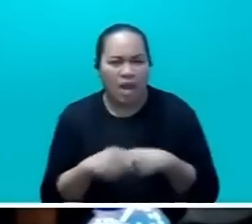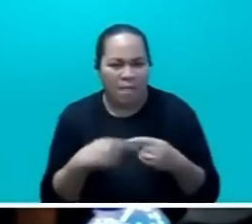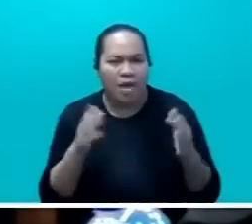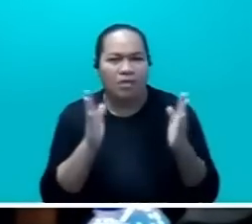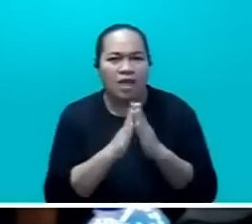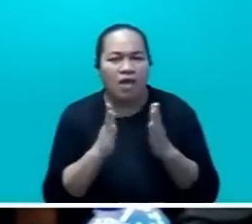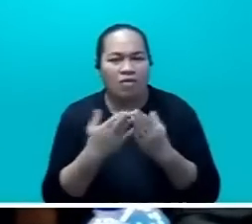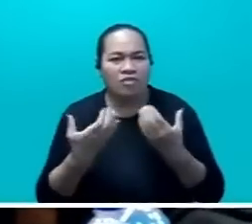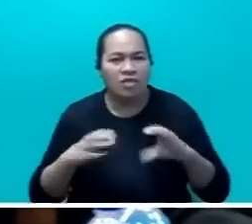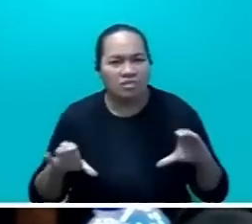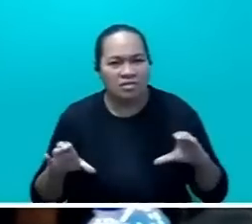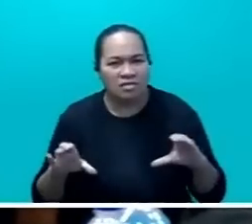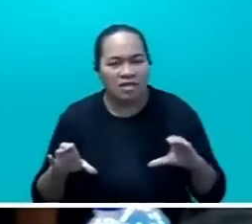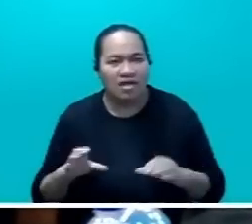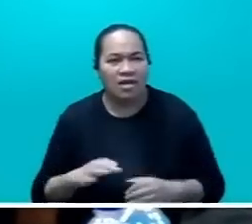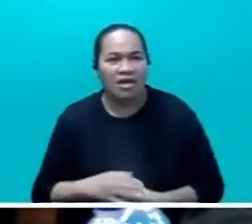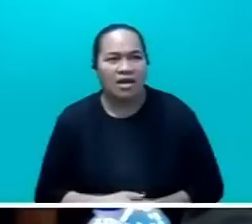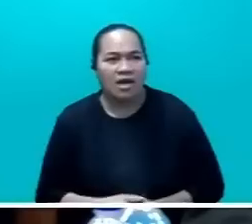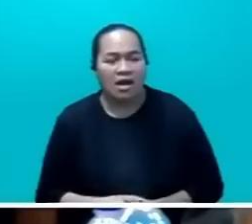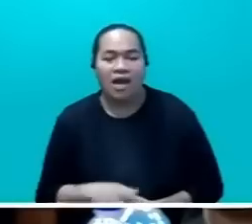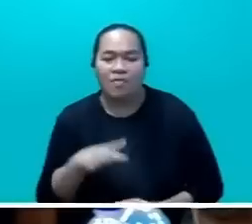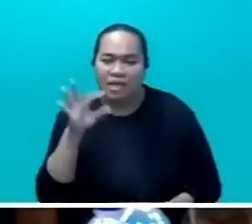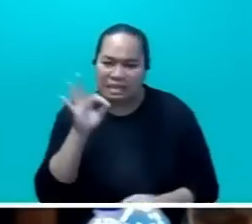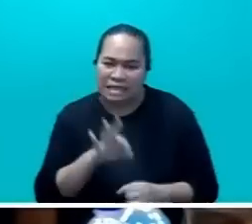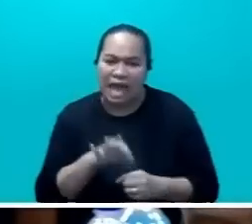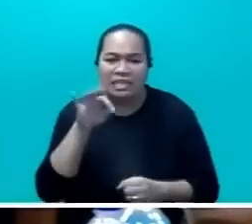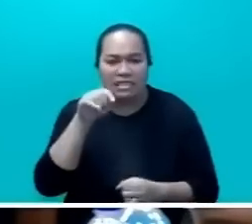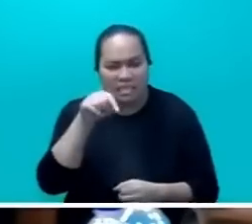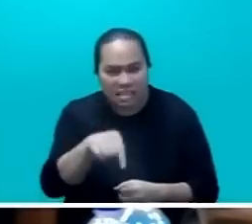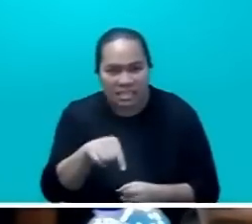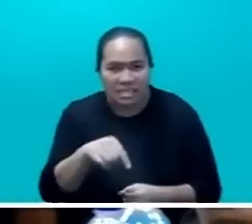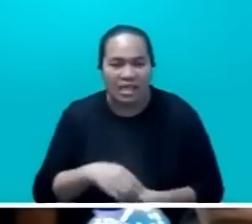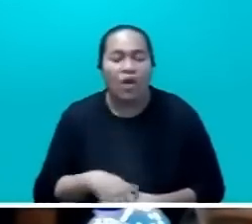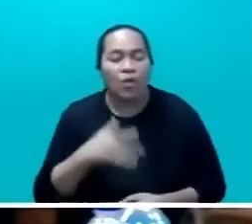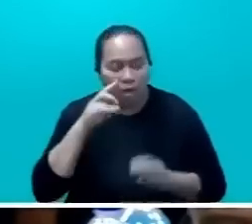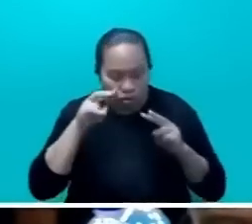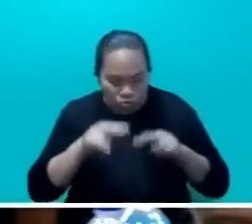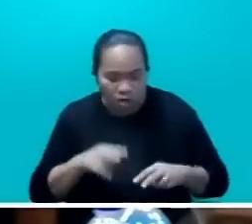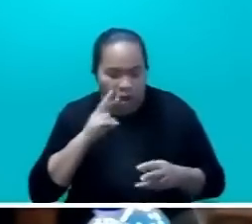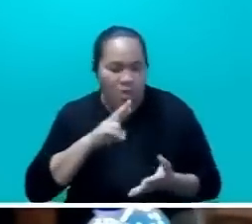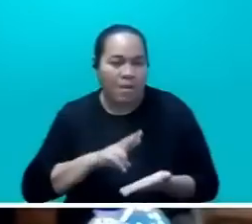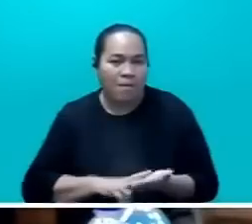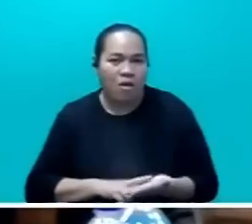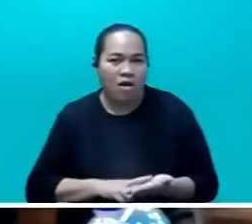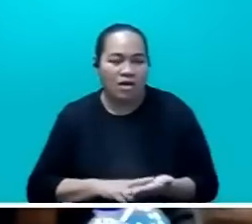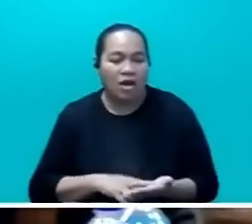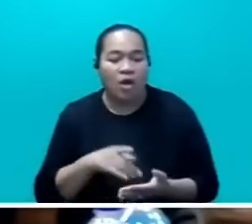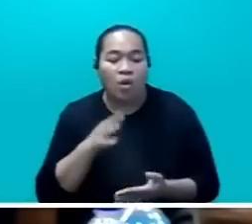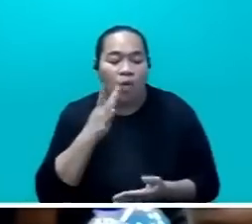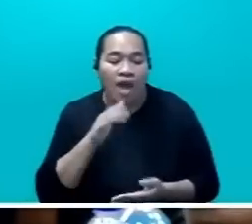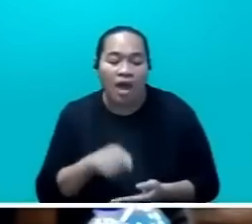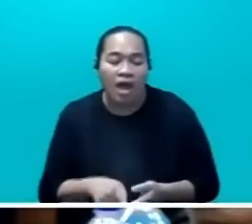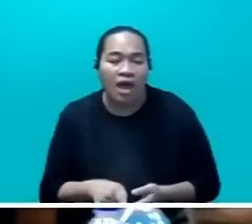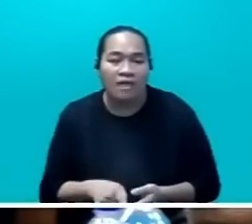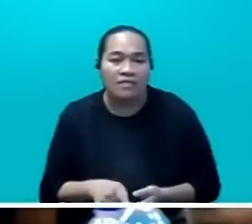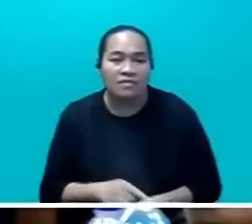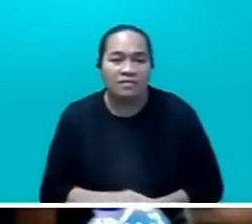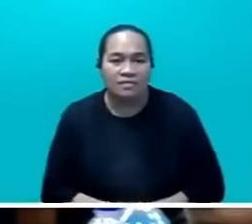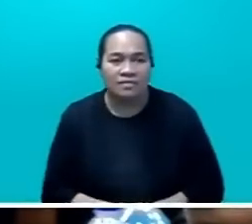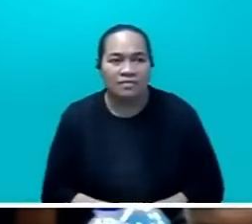municipal councils elections because we are looking at a report which was done